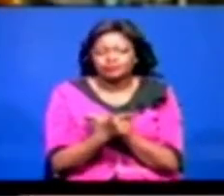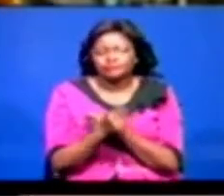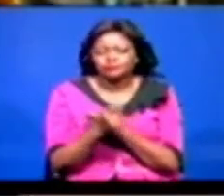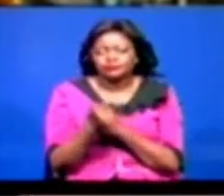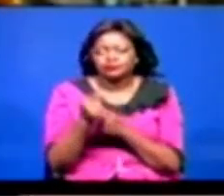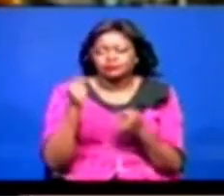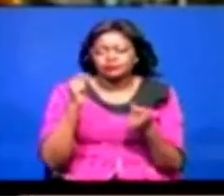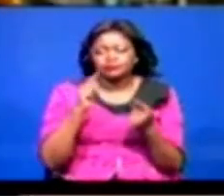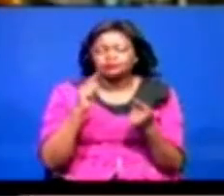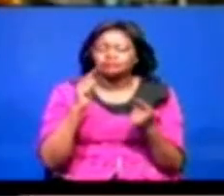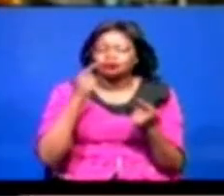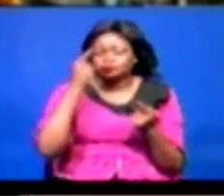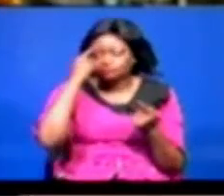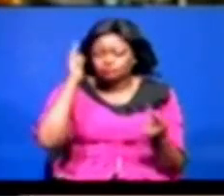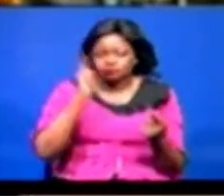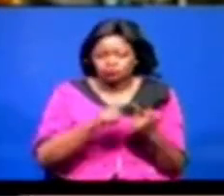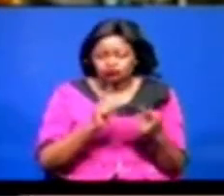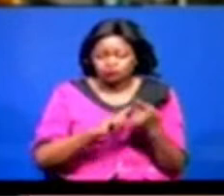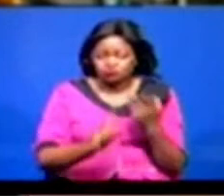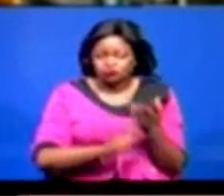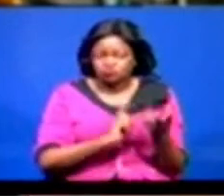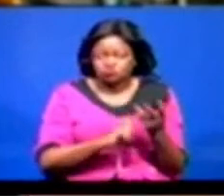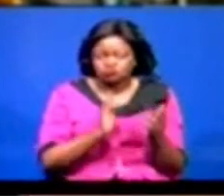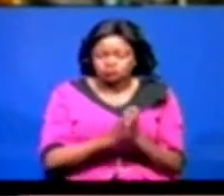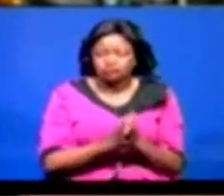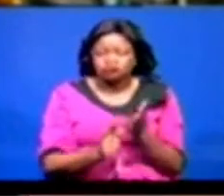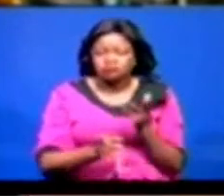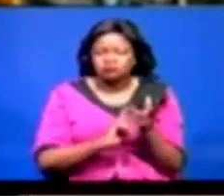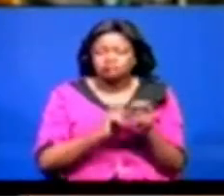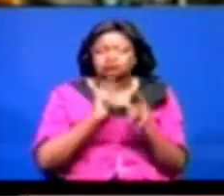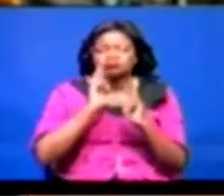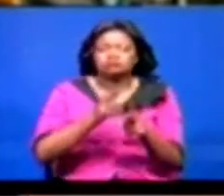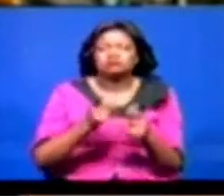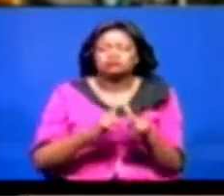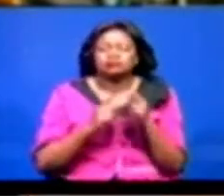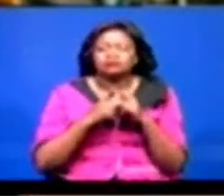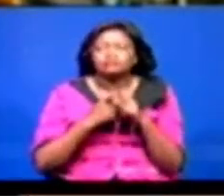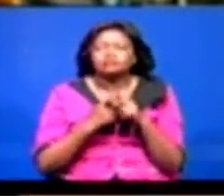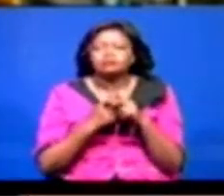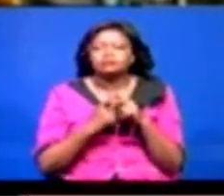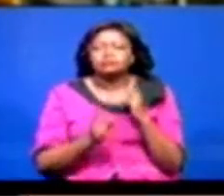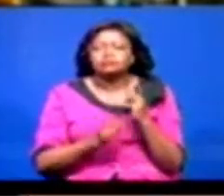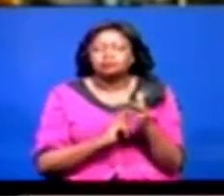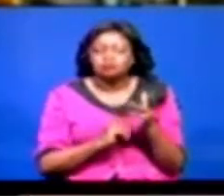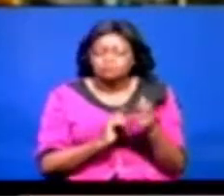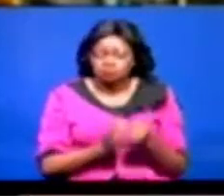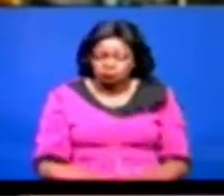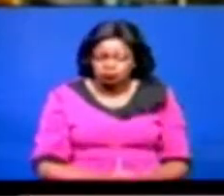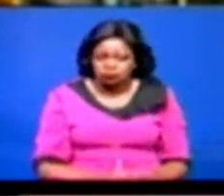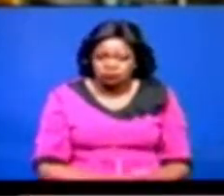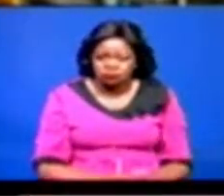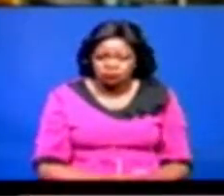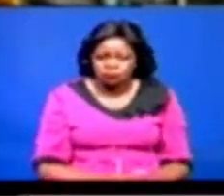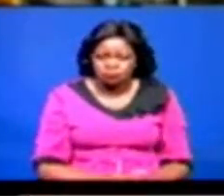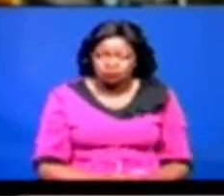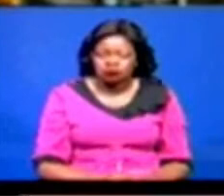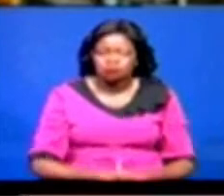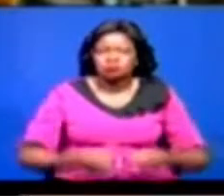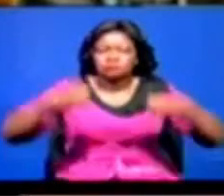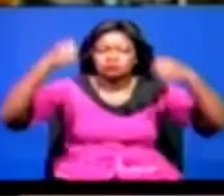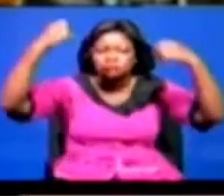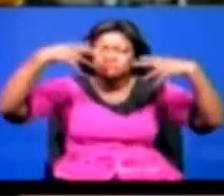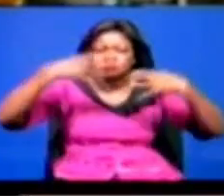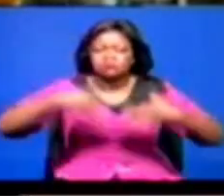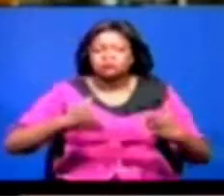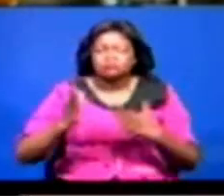now for purposes of tallying and counting of results, we start by the counting in a very transparent manner.